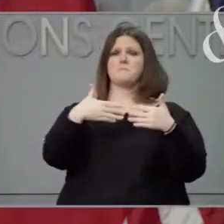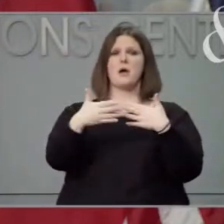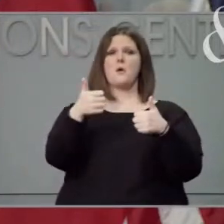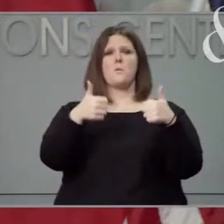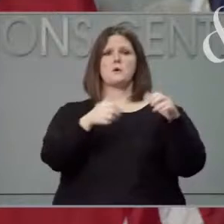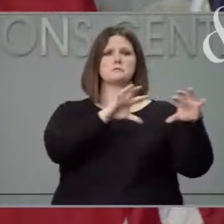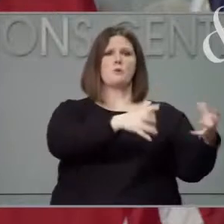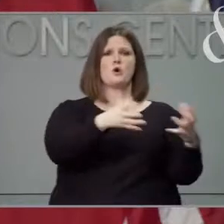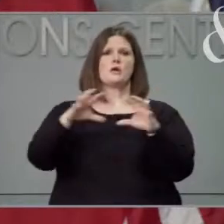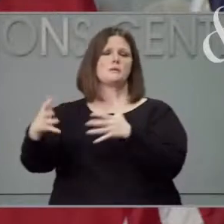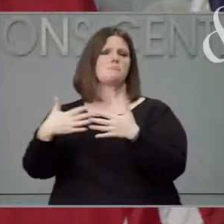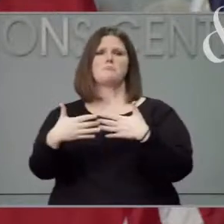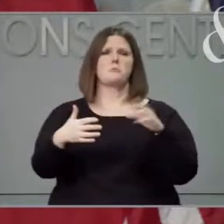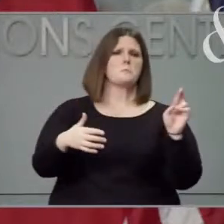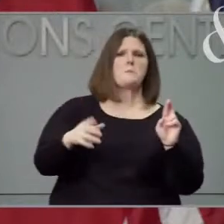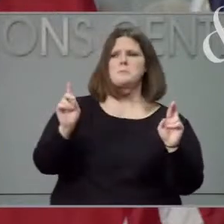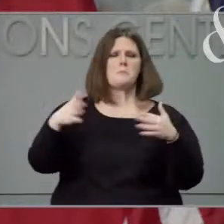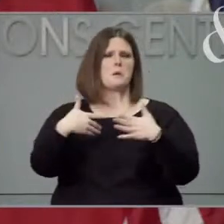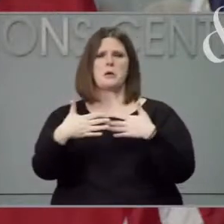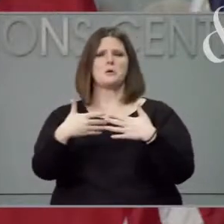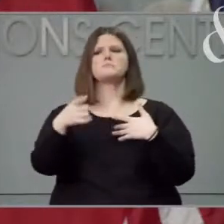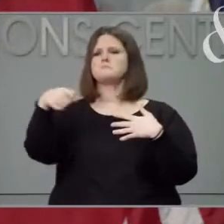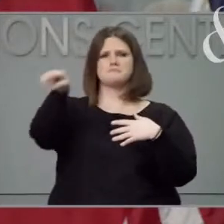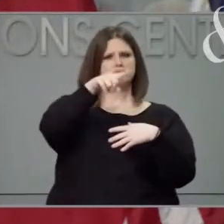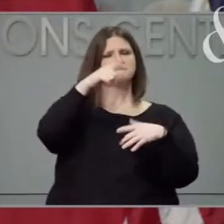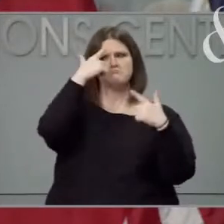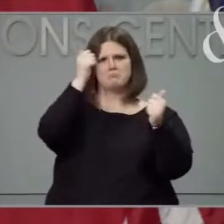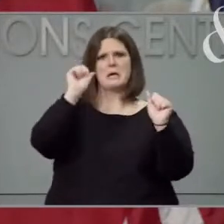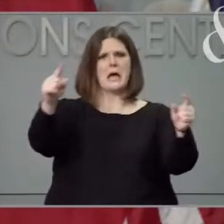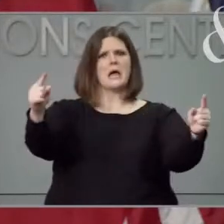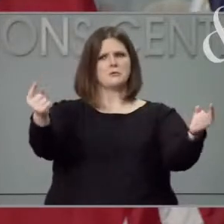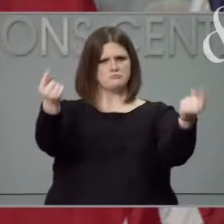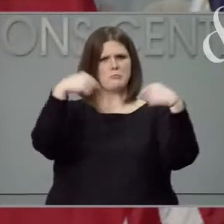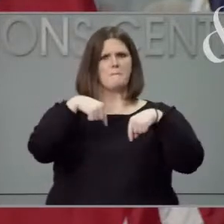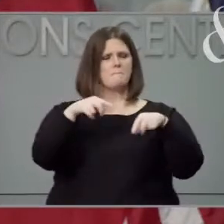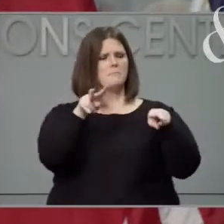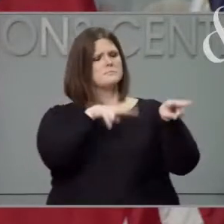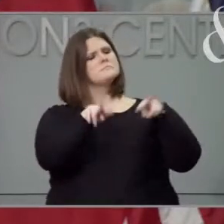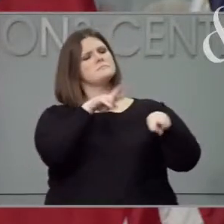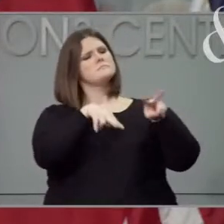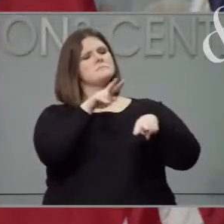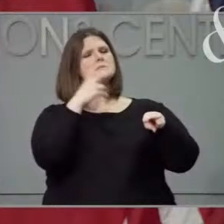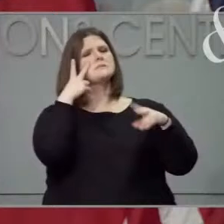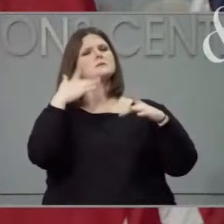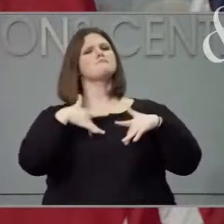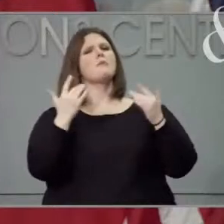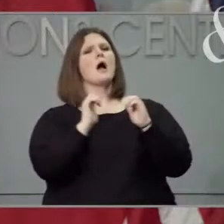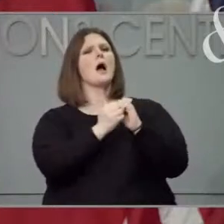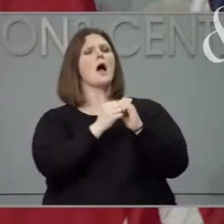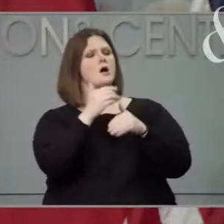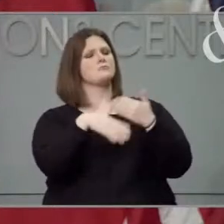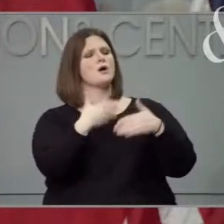with a party, those meetings are available for them to come and see the process taking place.